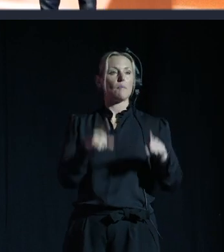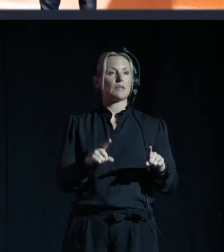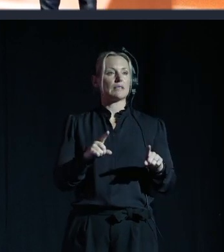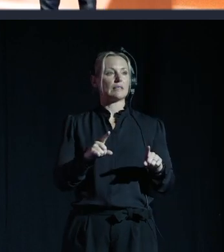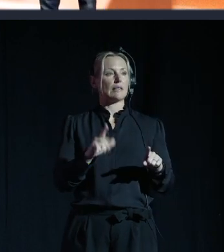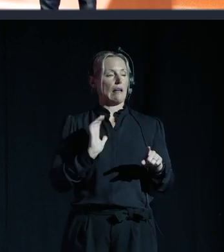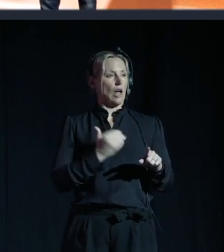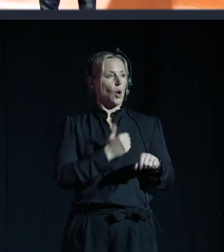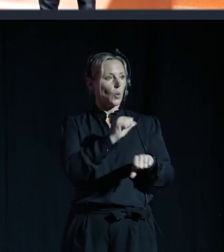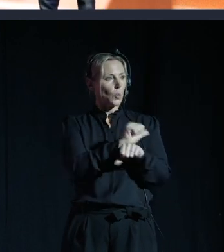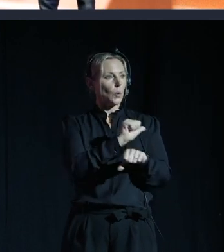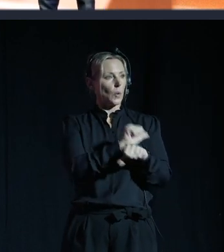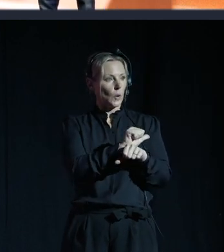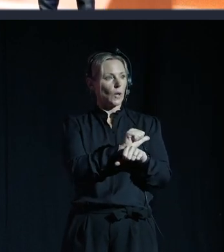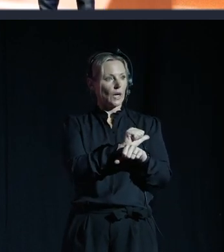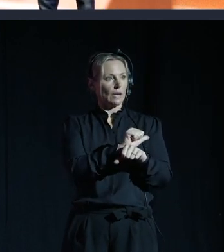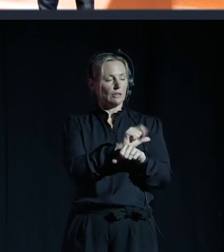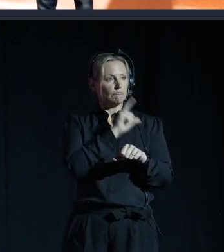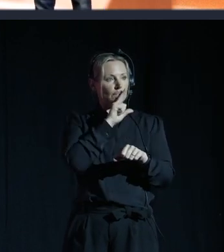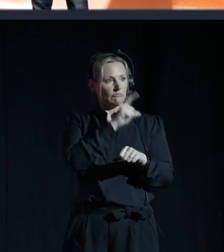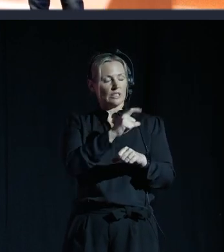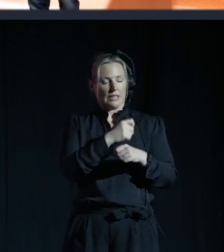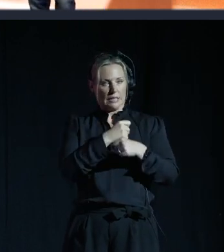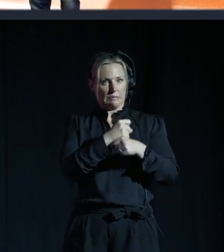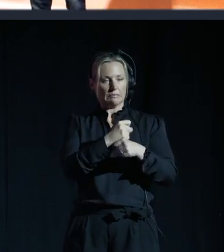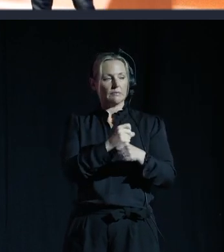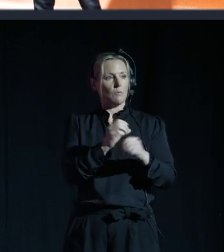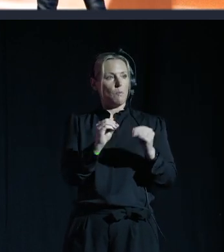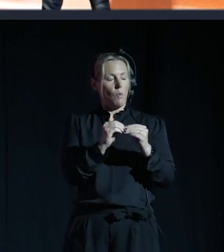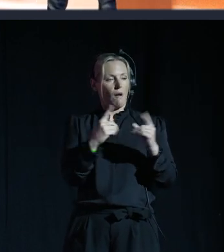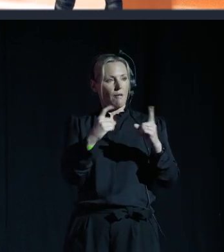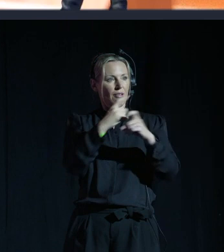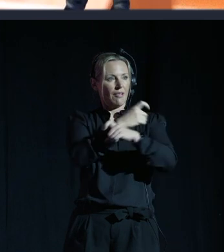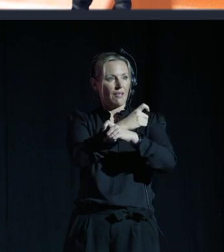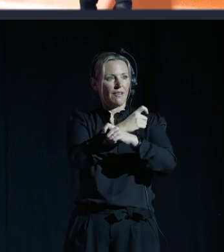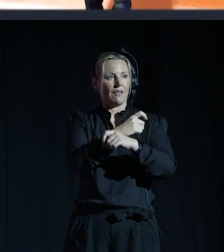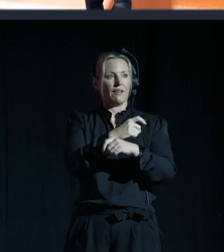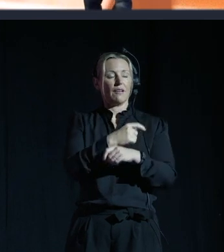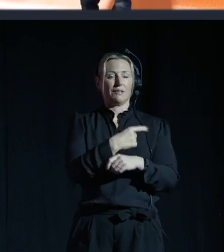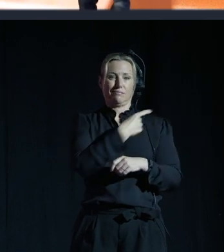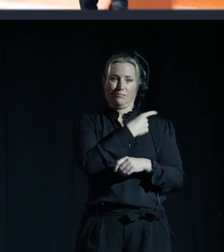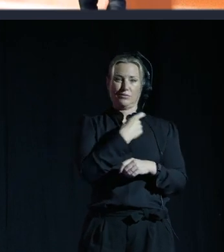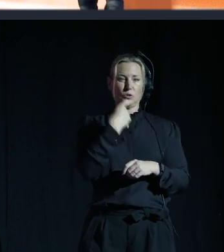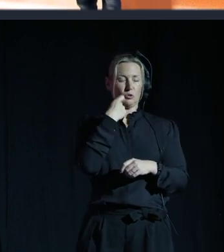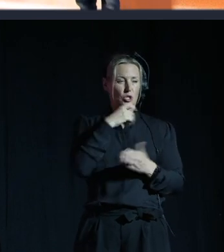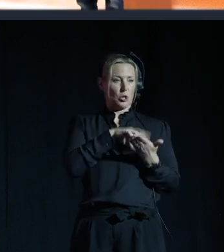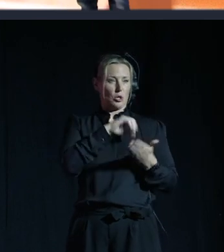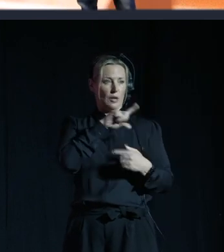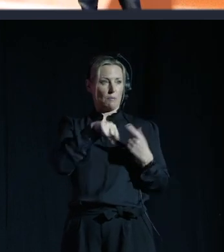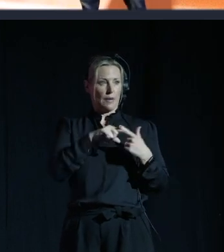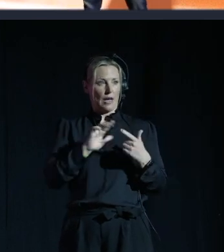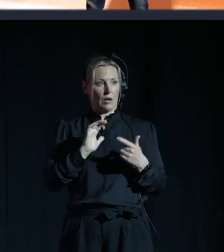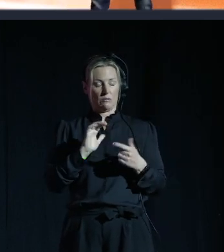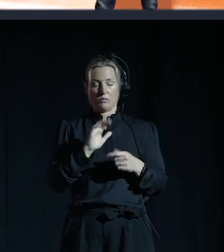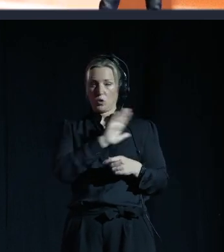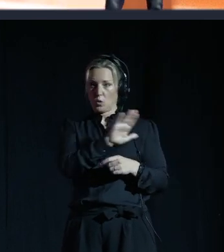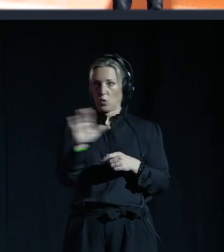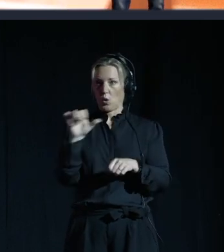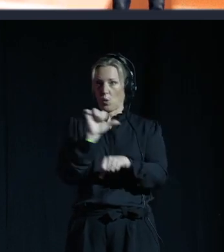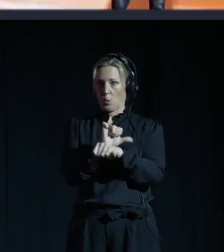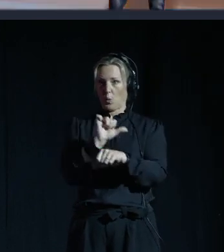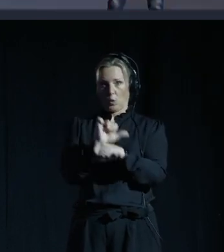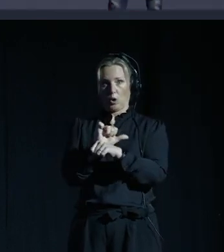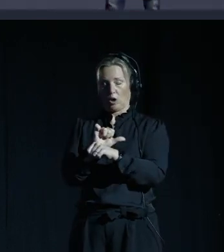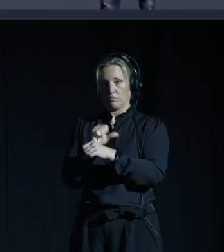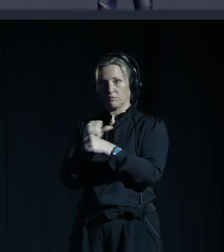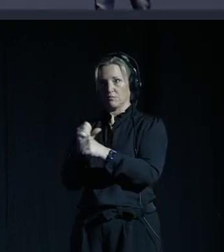Now, Tristan just mentioned how the complexity is building out in your work with DBT. And so I'd like to examine that a